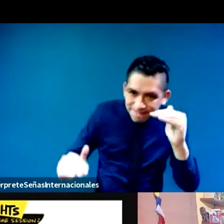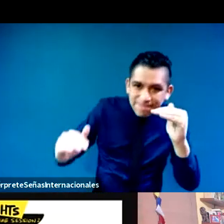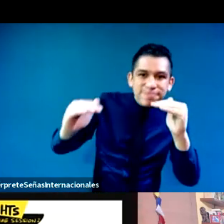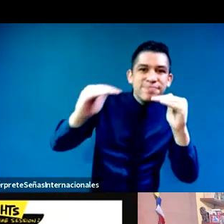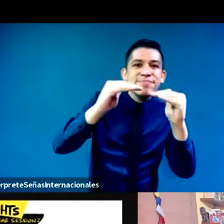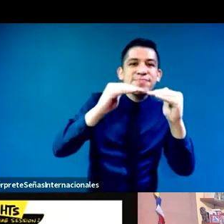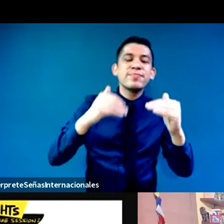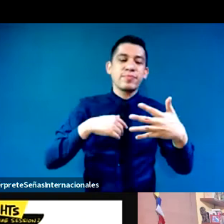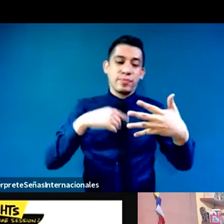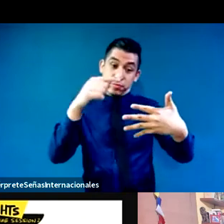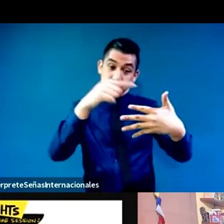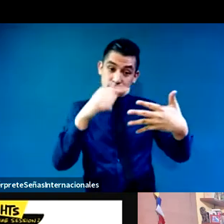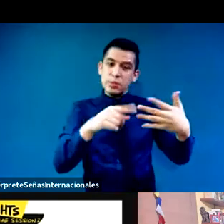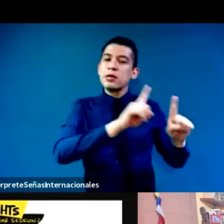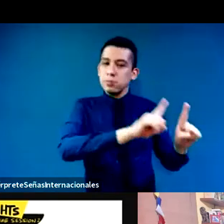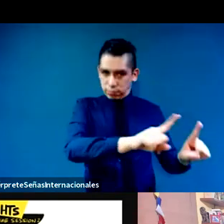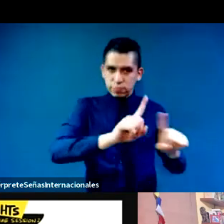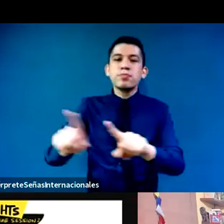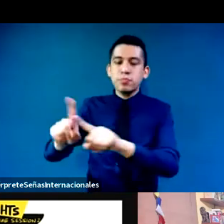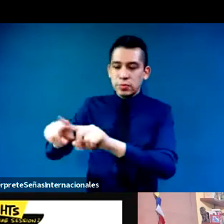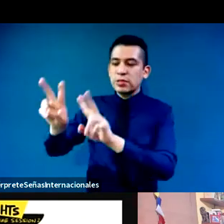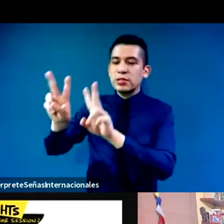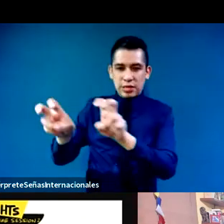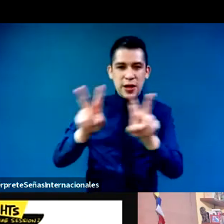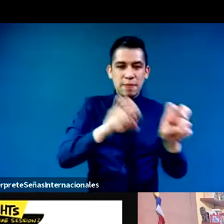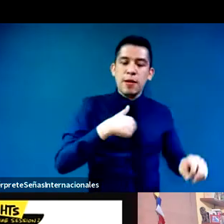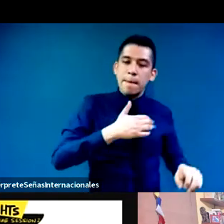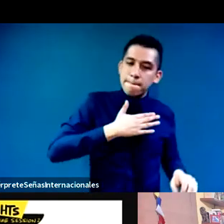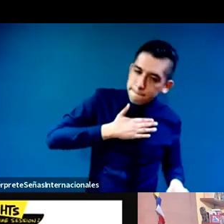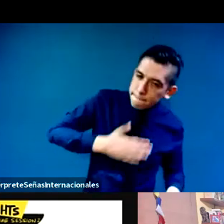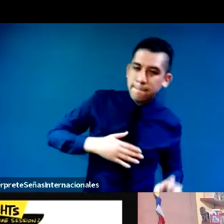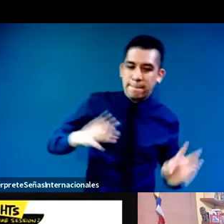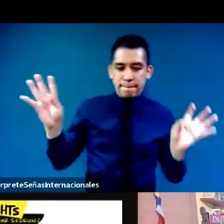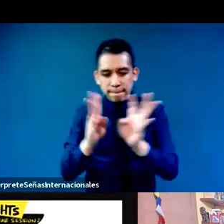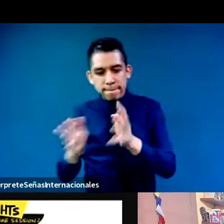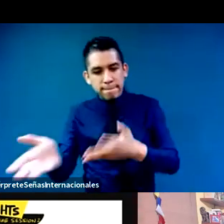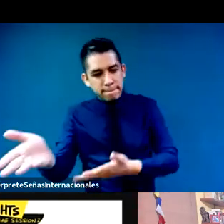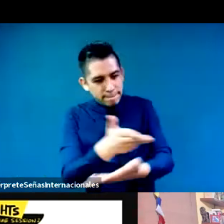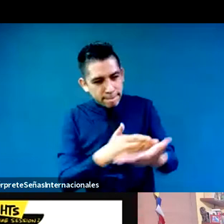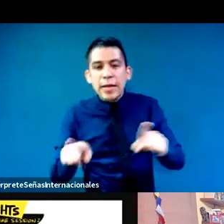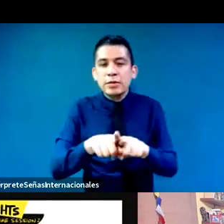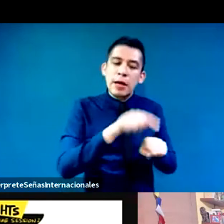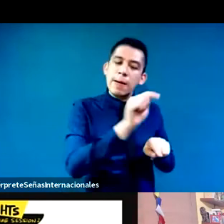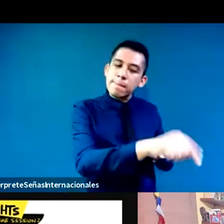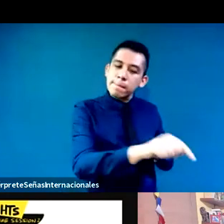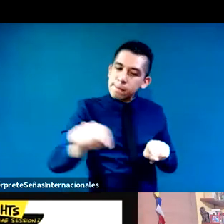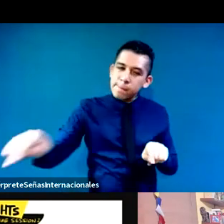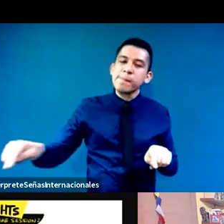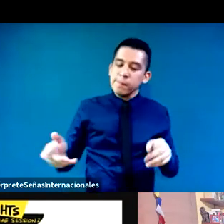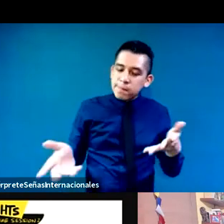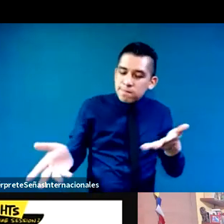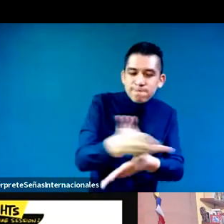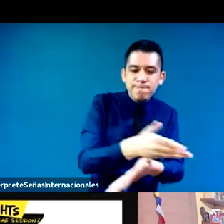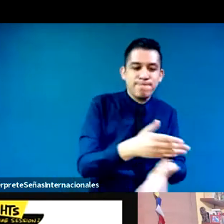the joint commitments on building the care economy, advancing decent work, fostering women's financial inclusion and business